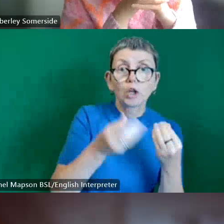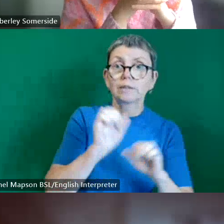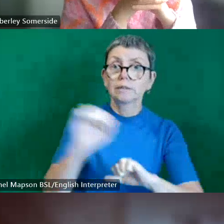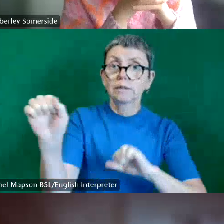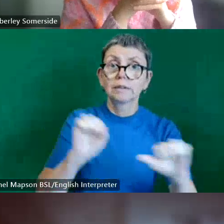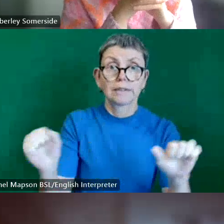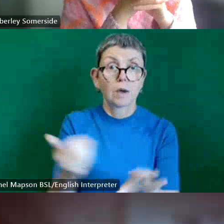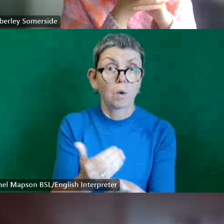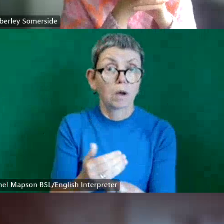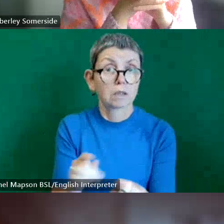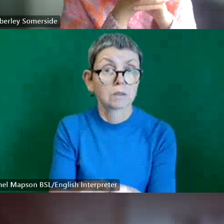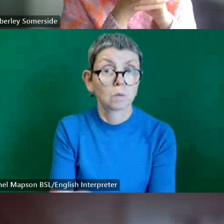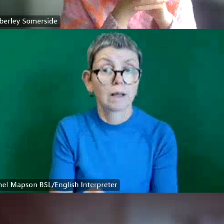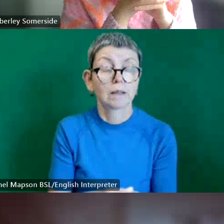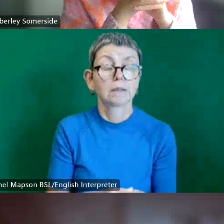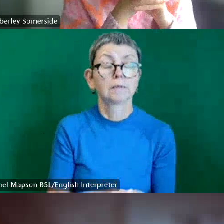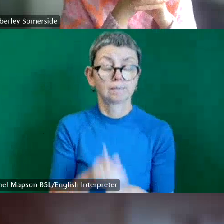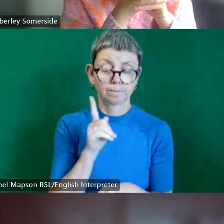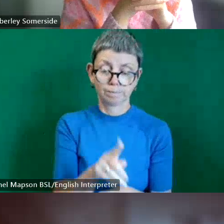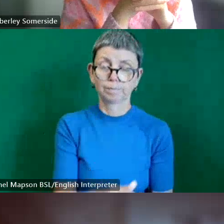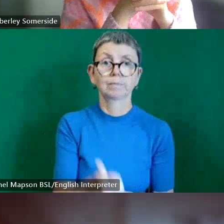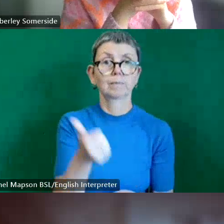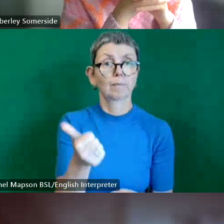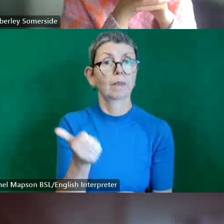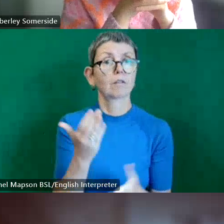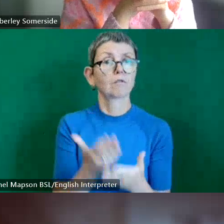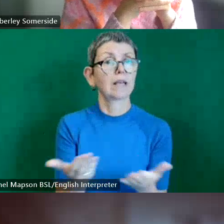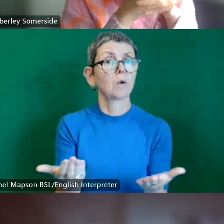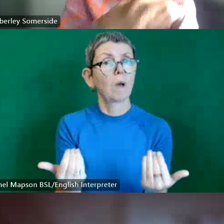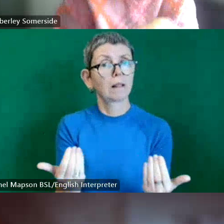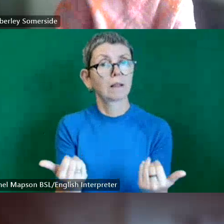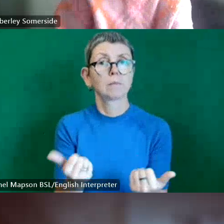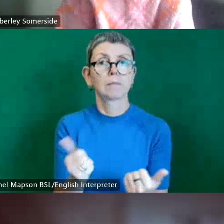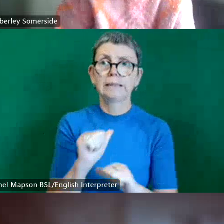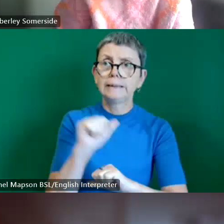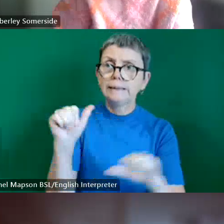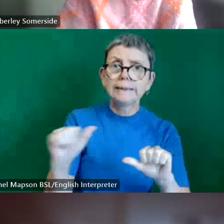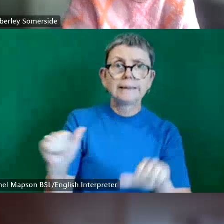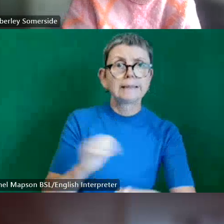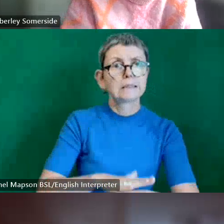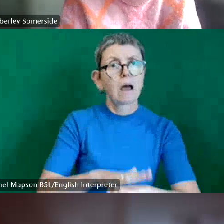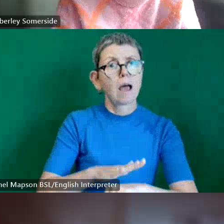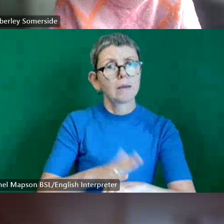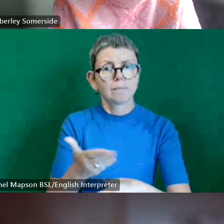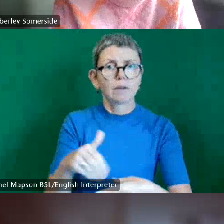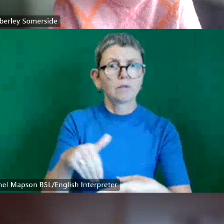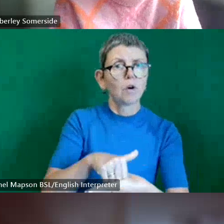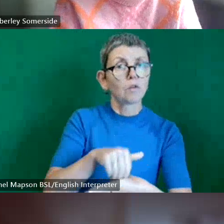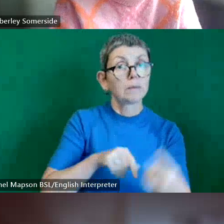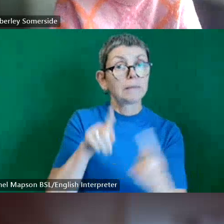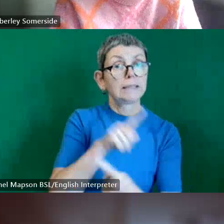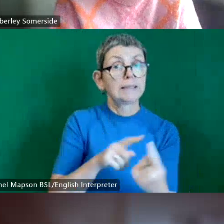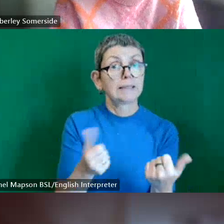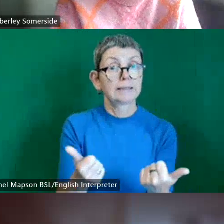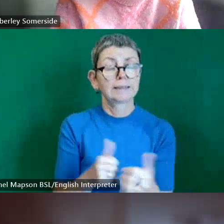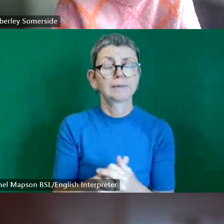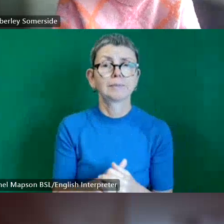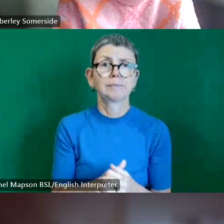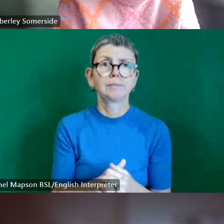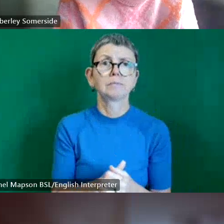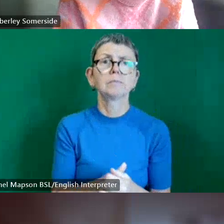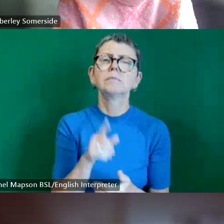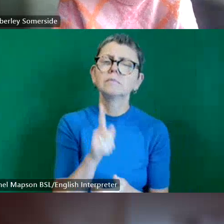been absolutely great. We warmly welcome the time that people have given up for those meetings. So, there's a